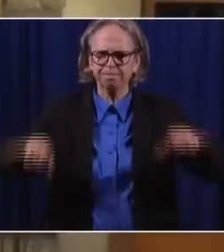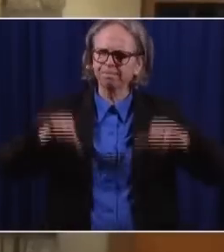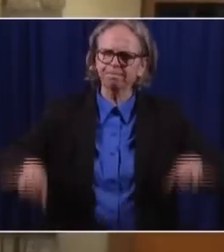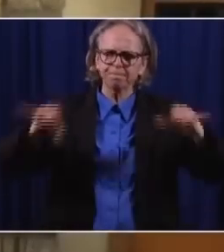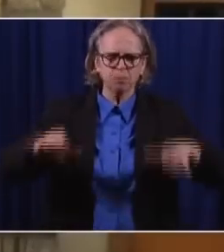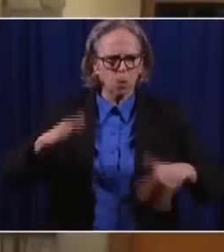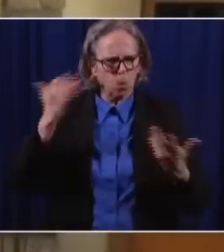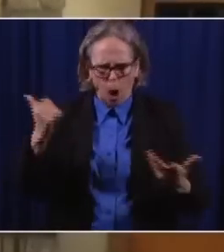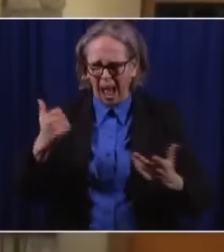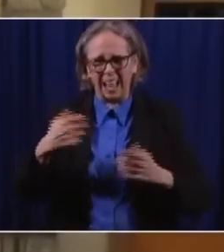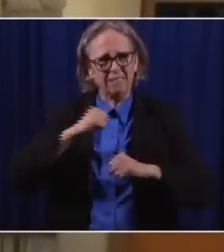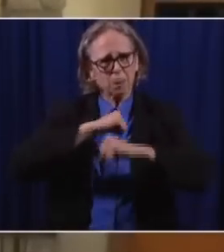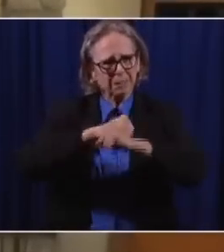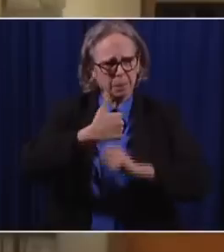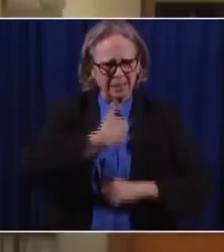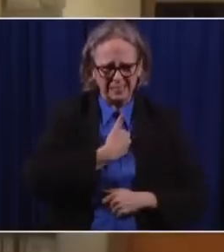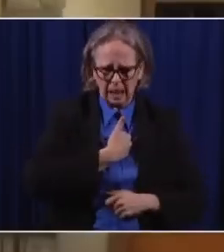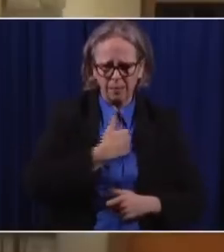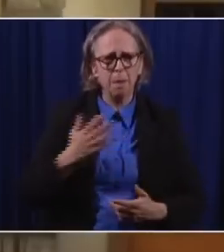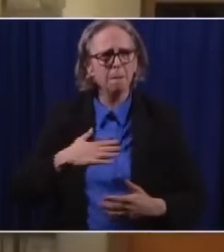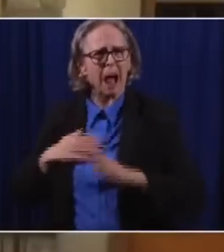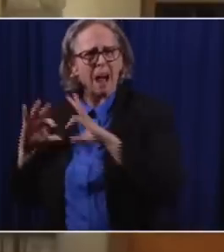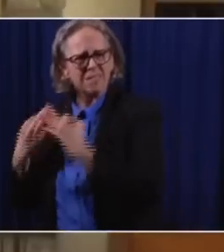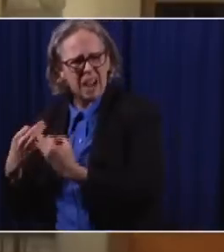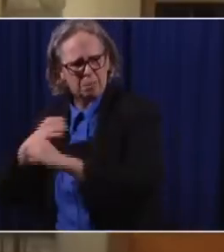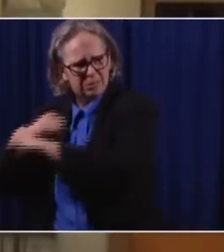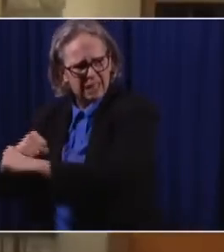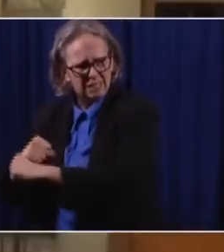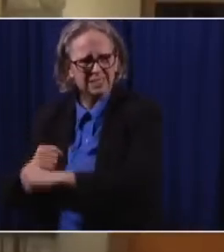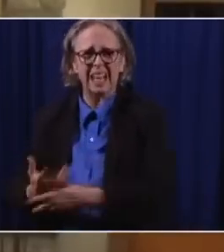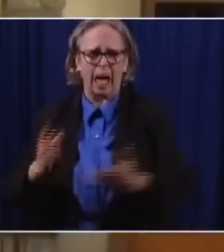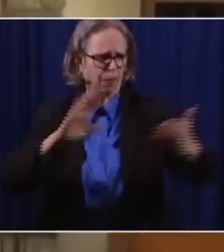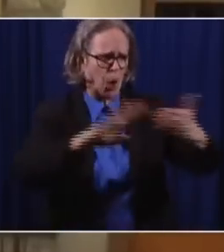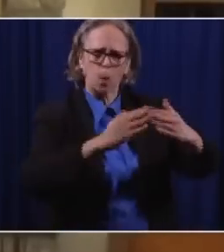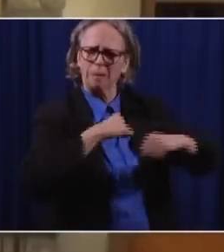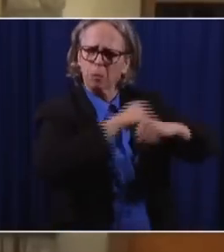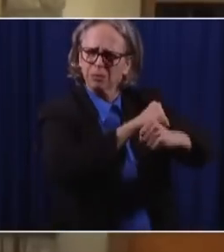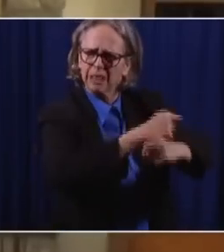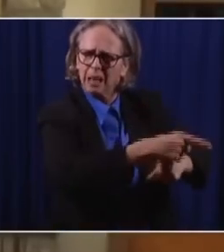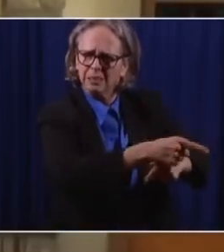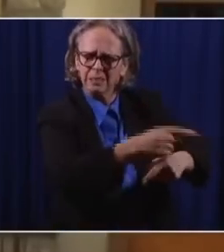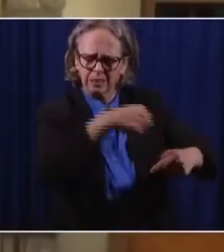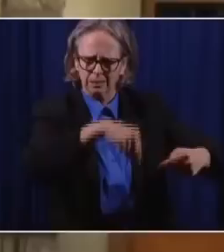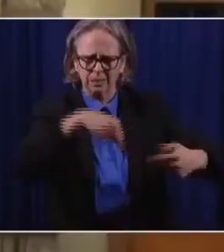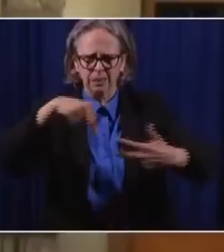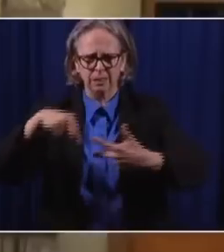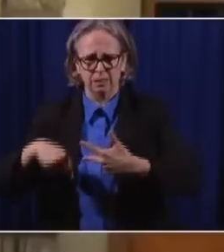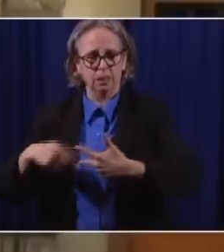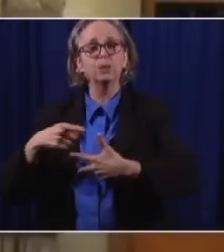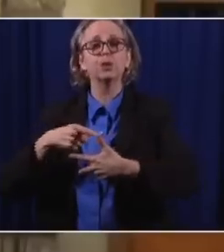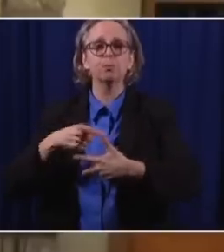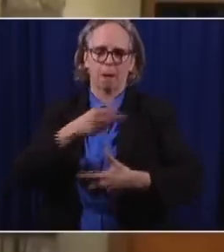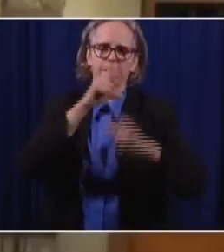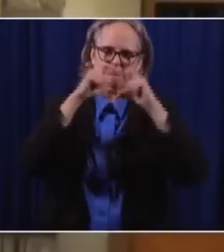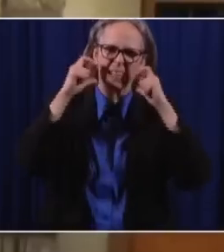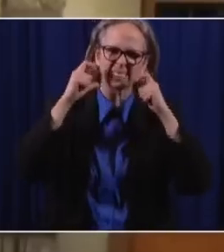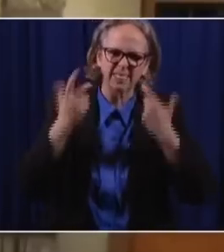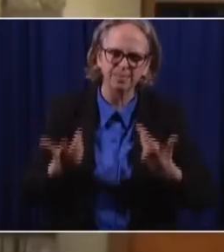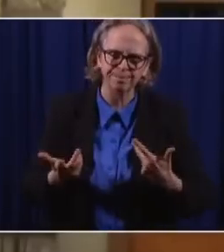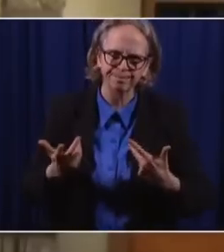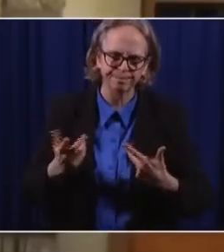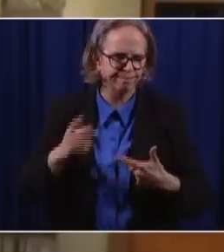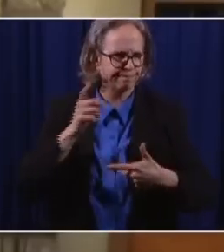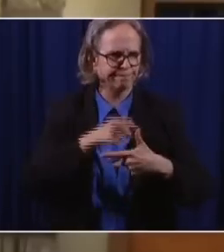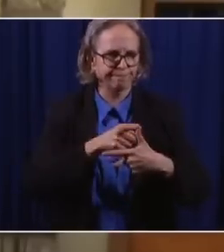families, nor others. That means back to the basics. wearing masks, maintaining distance, not gathering